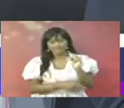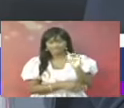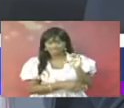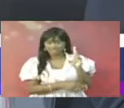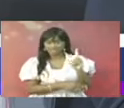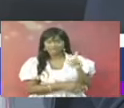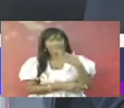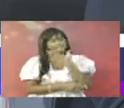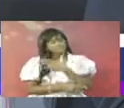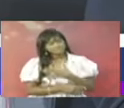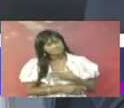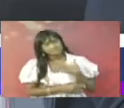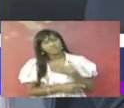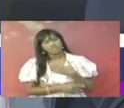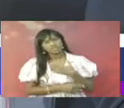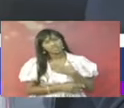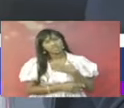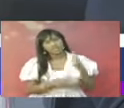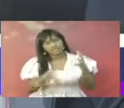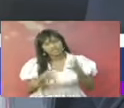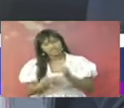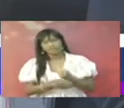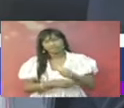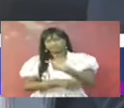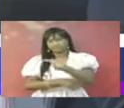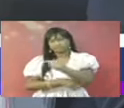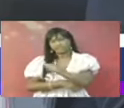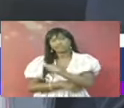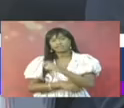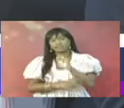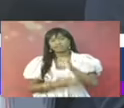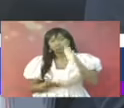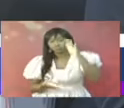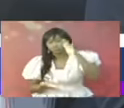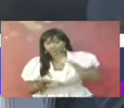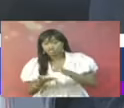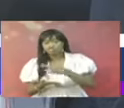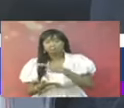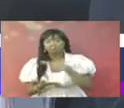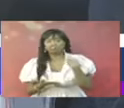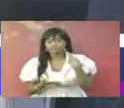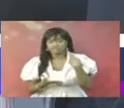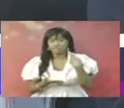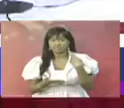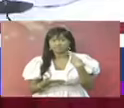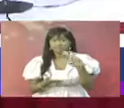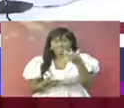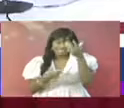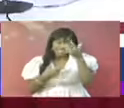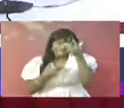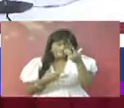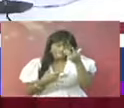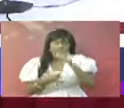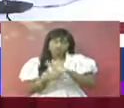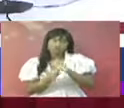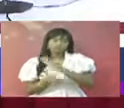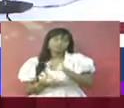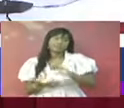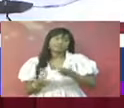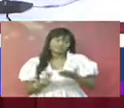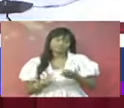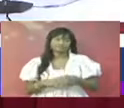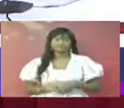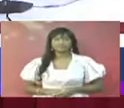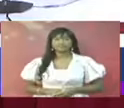of the vaccine. So that is going to reduce the risk of serious illness and adverse outcome. Thank you very much, Dr.